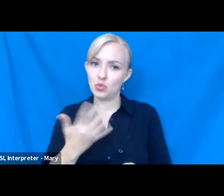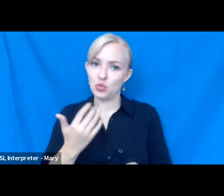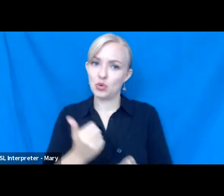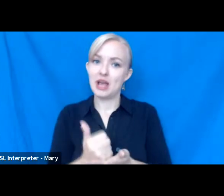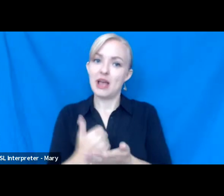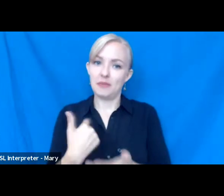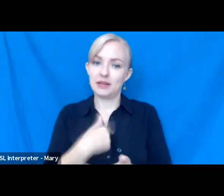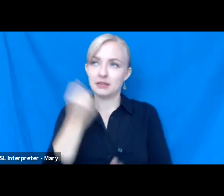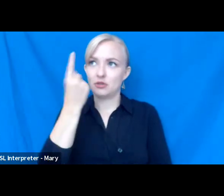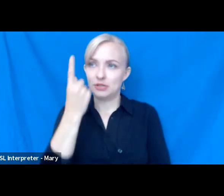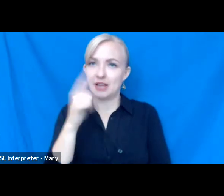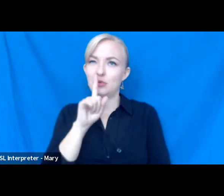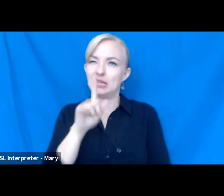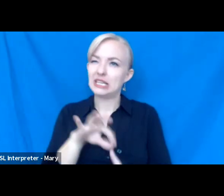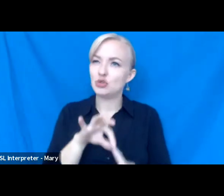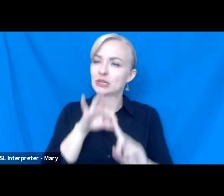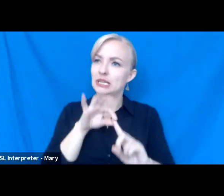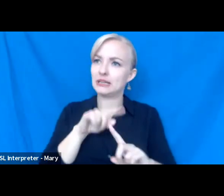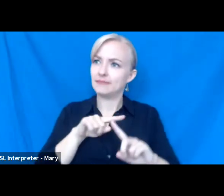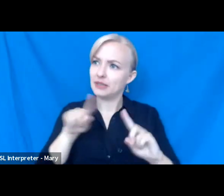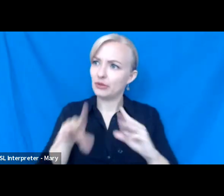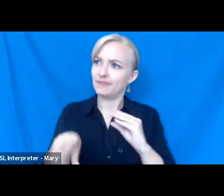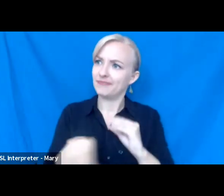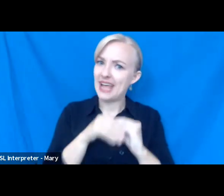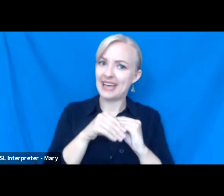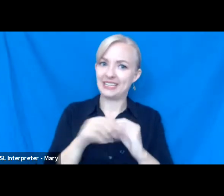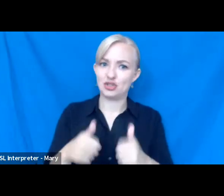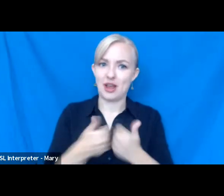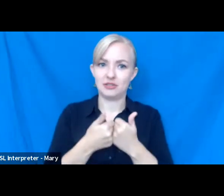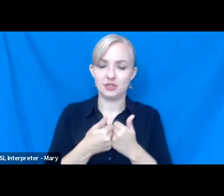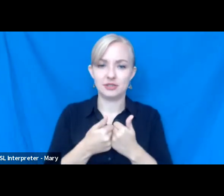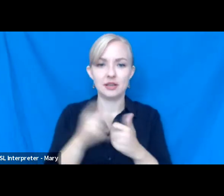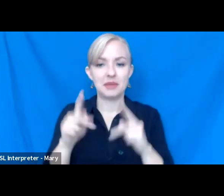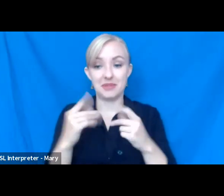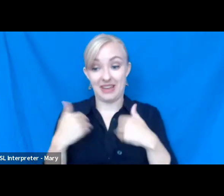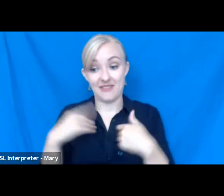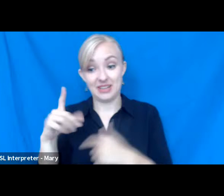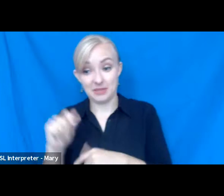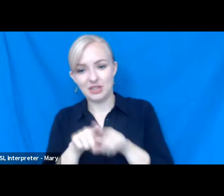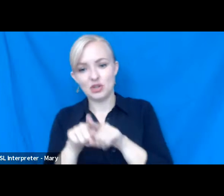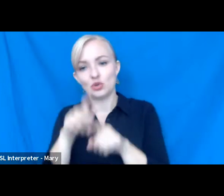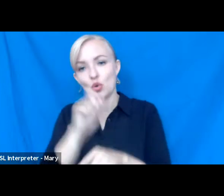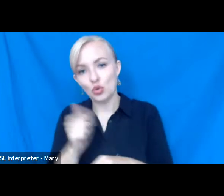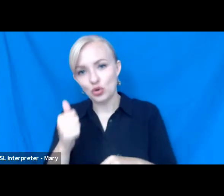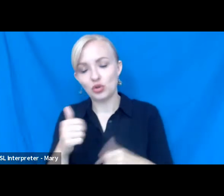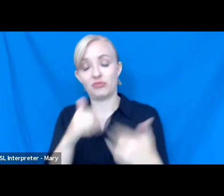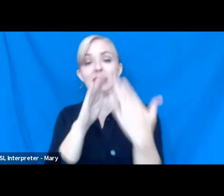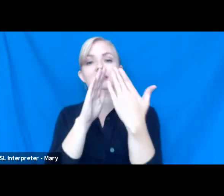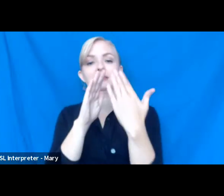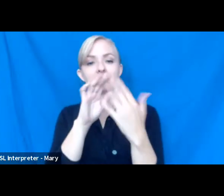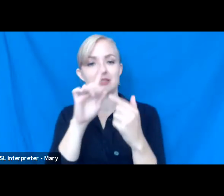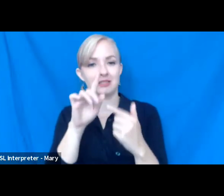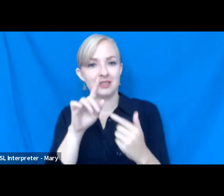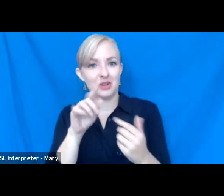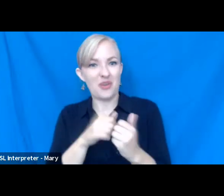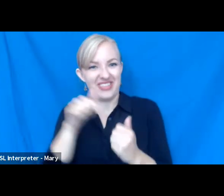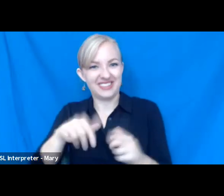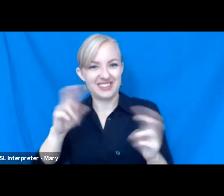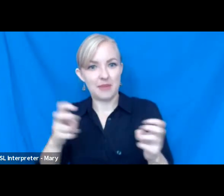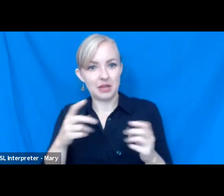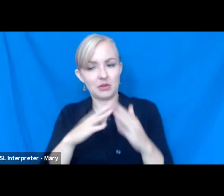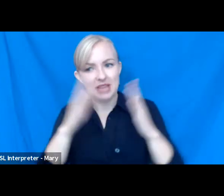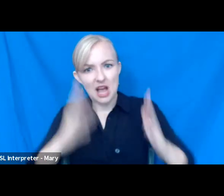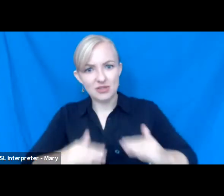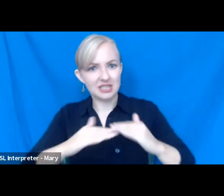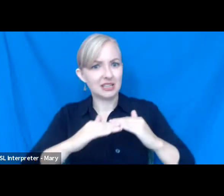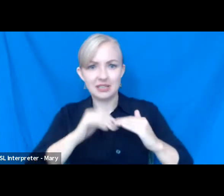and additional challenges that seniors and people with disabilities face when it comes to evictions or housing instability broadly,